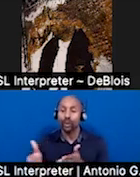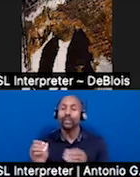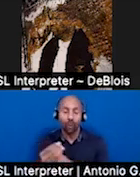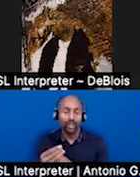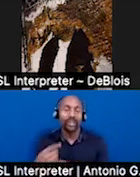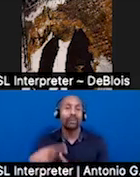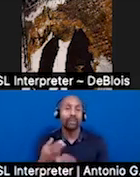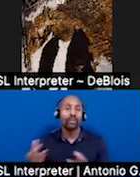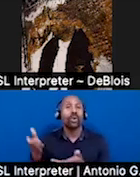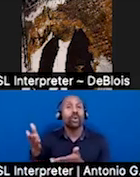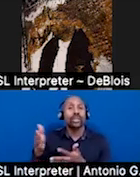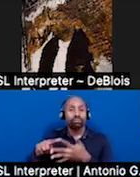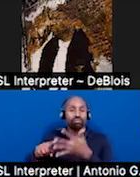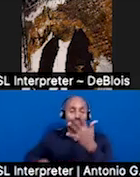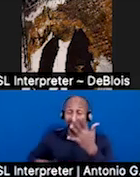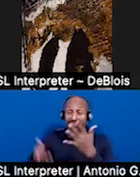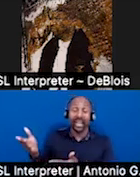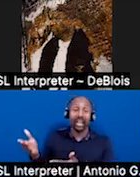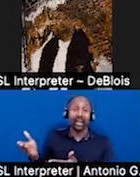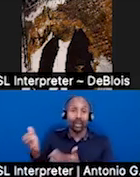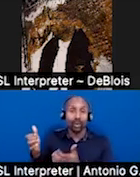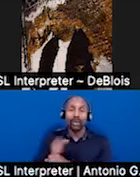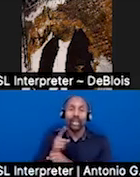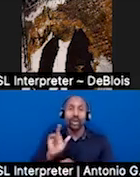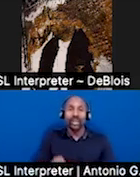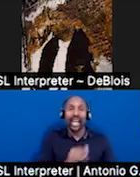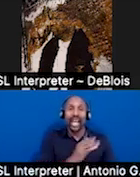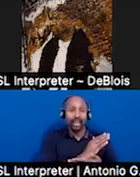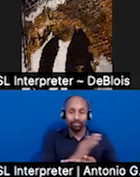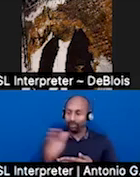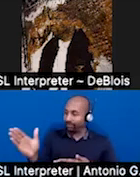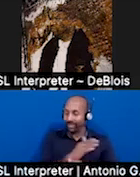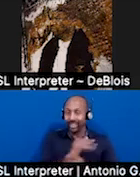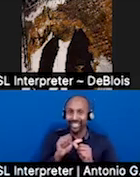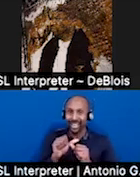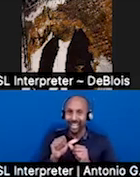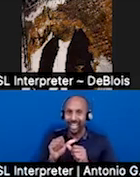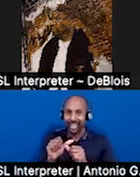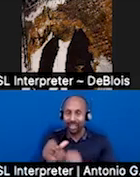continuum shifts into the students, having the maximum independence